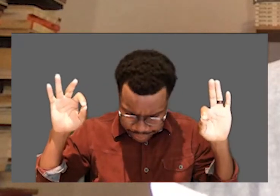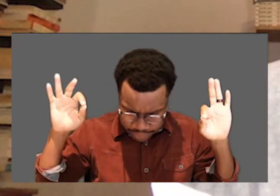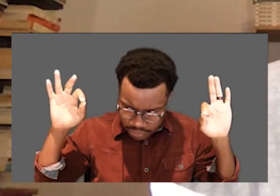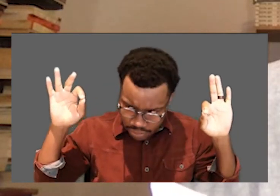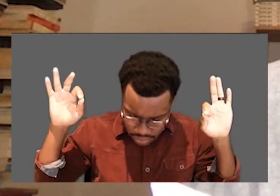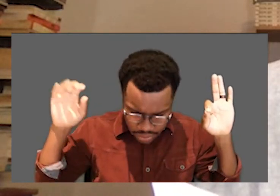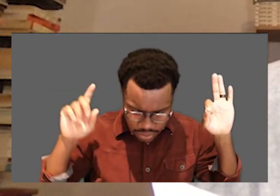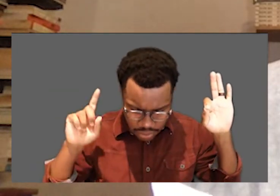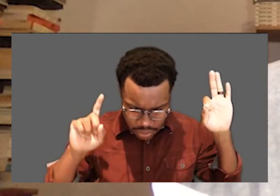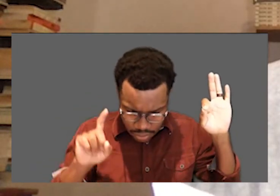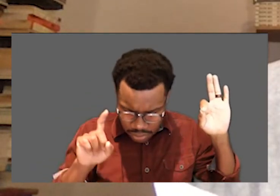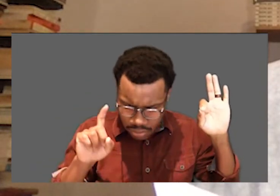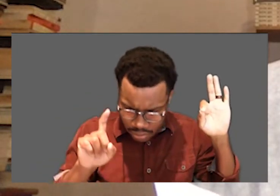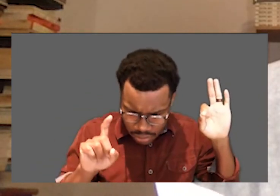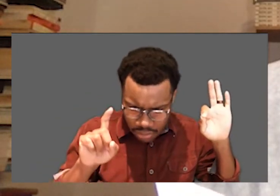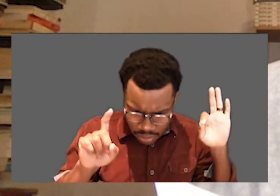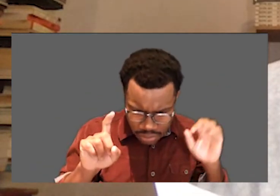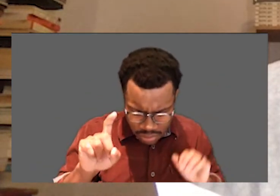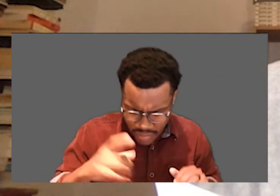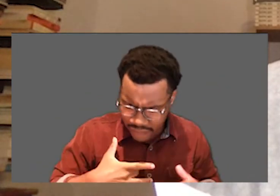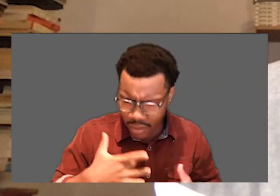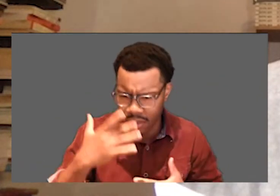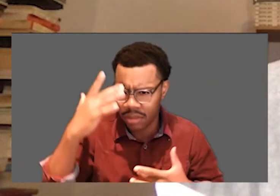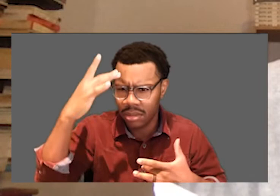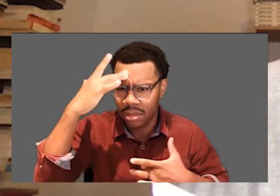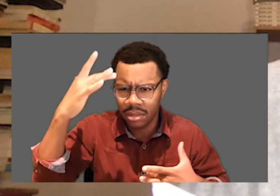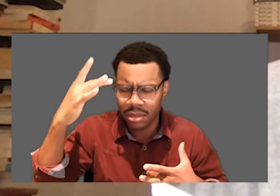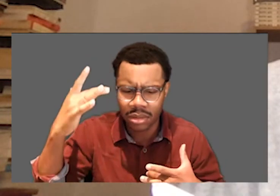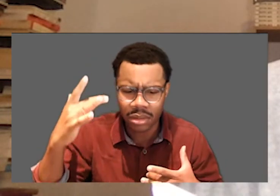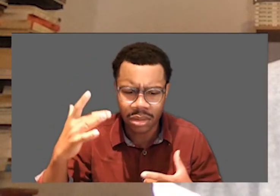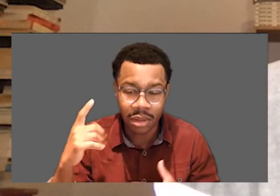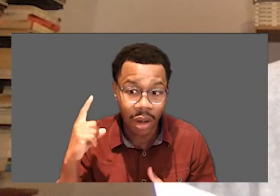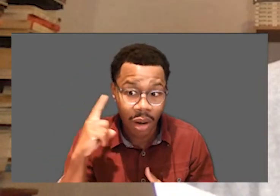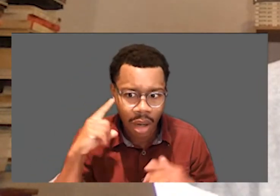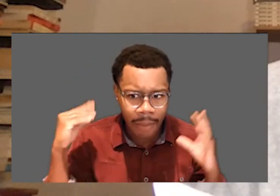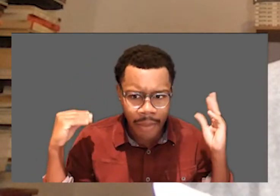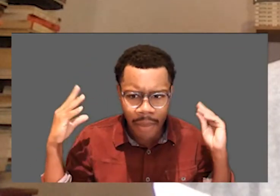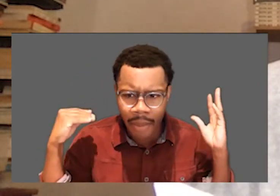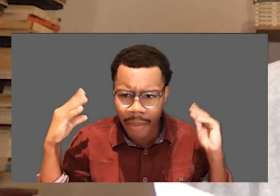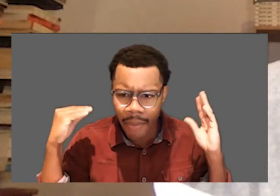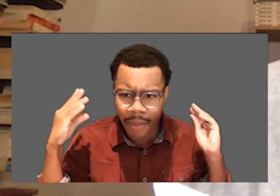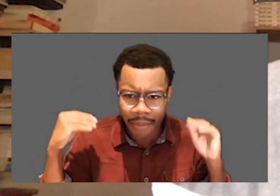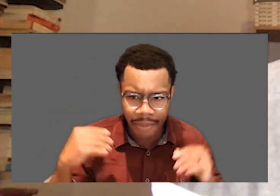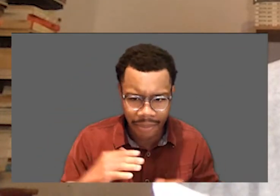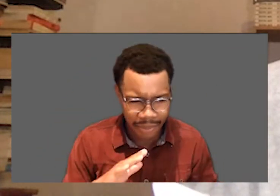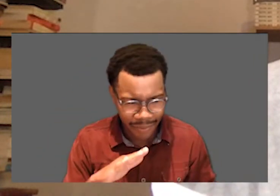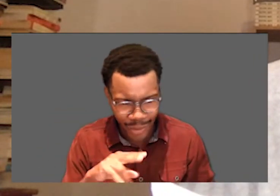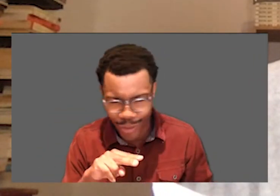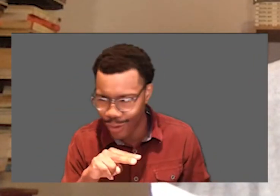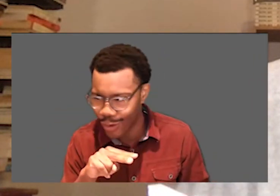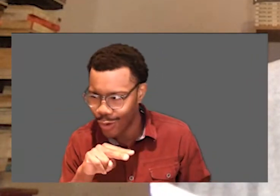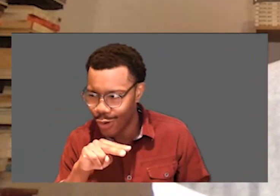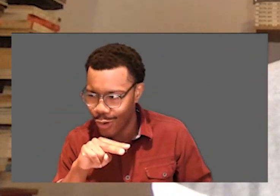walked down the tier, watching my feet, feeling sick. I heard people talking behind the door, saying, "Look at him,